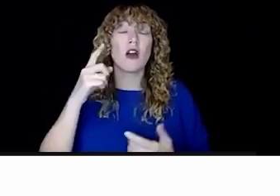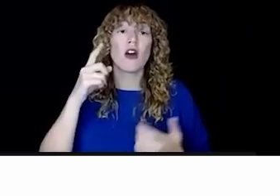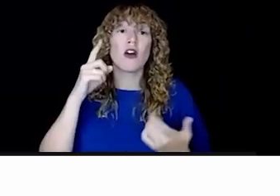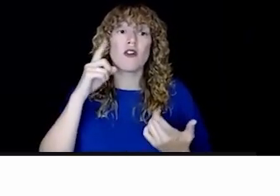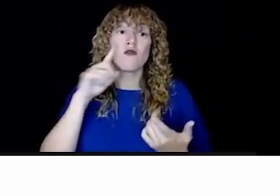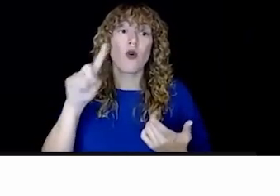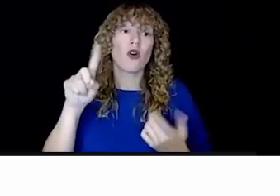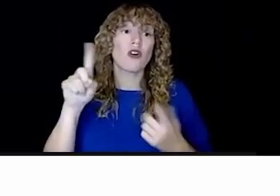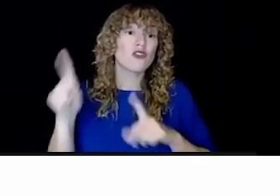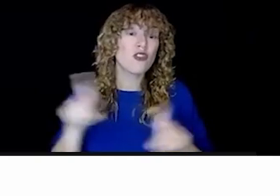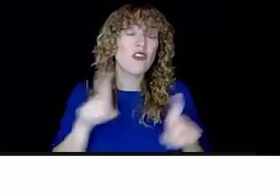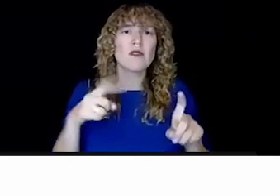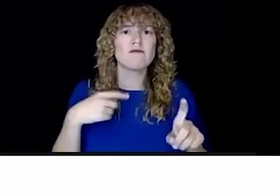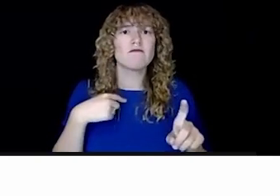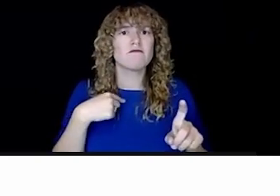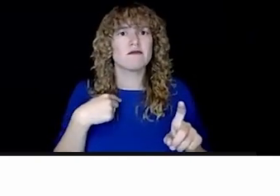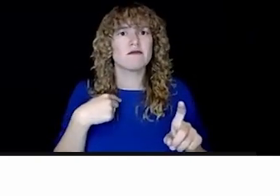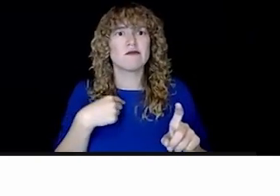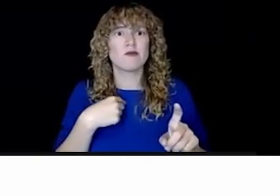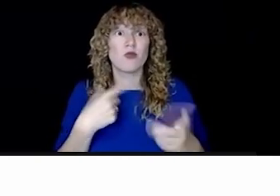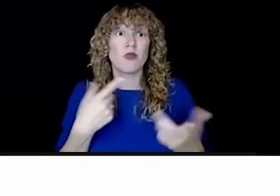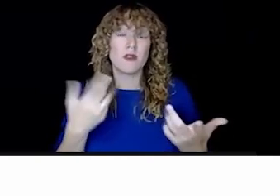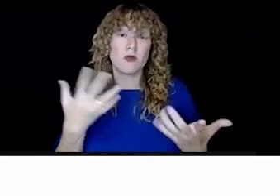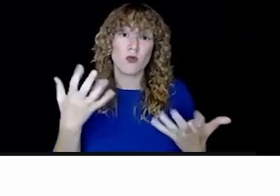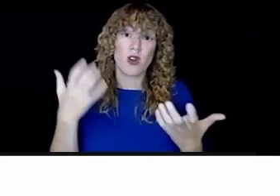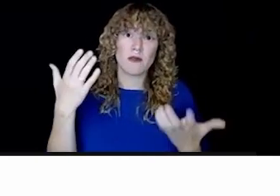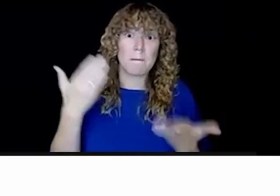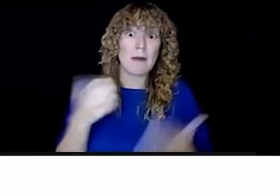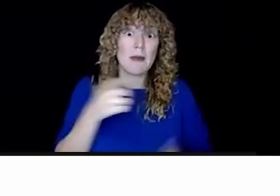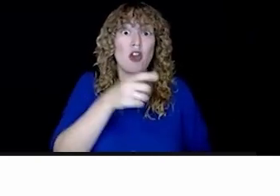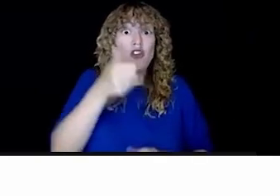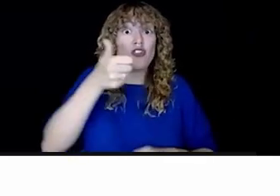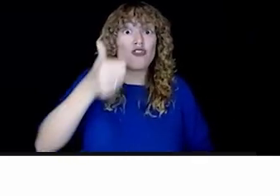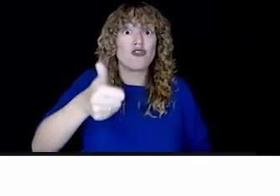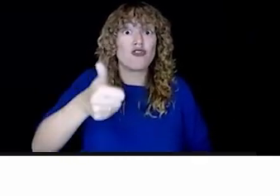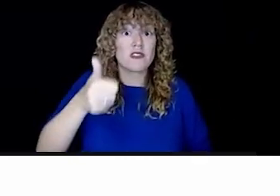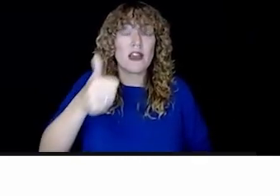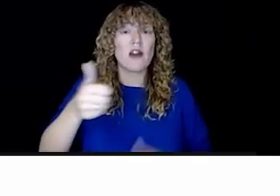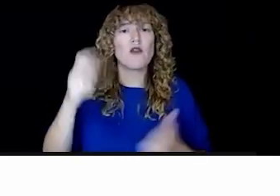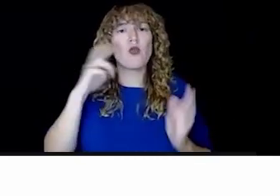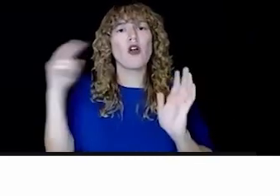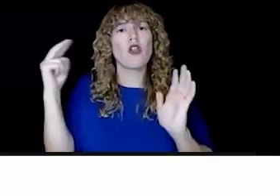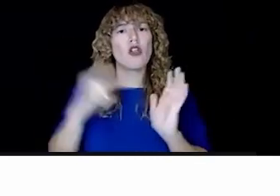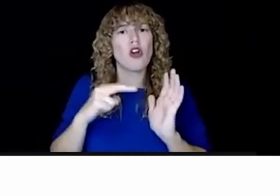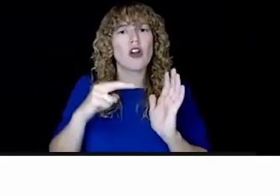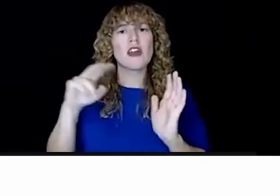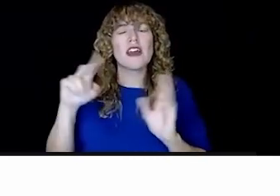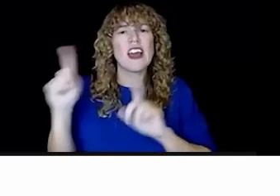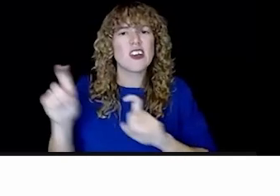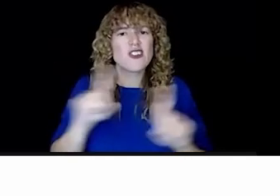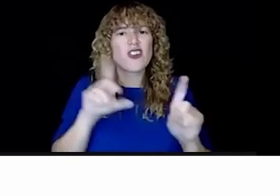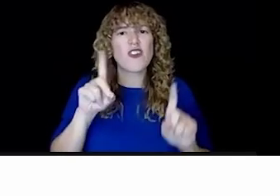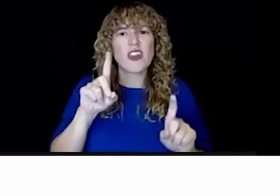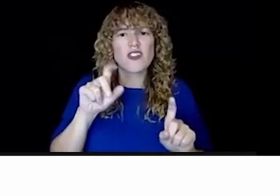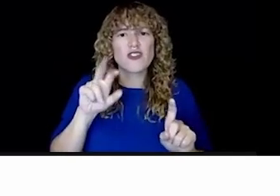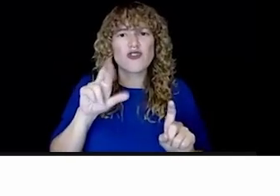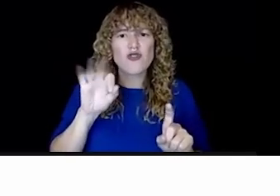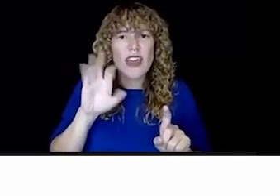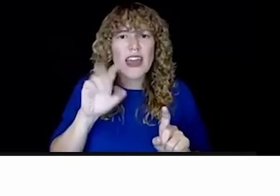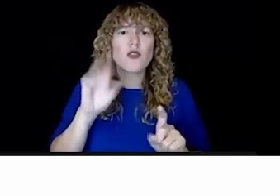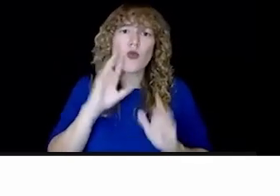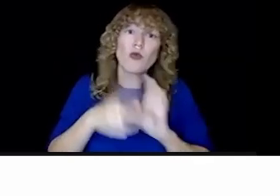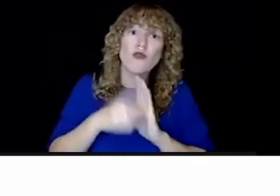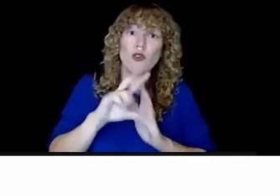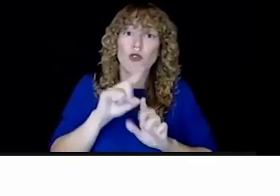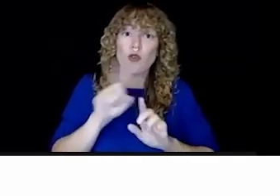that you may know who may be willing to help review our survey drafts and help design these surveys so that we're not missing anything. And that's just